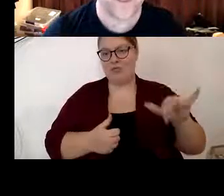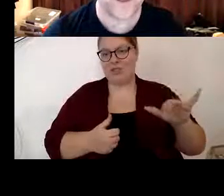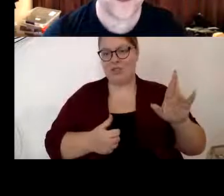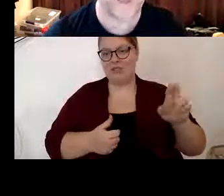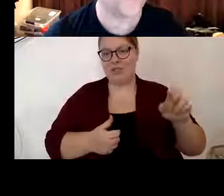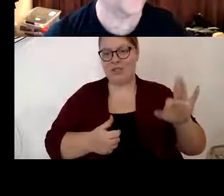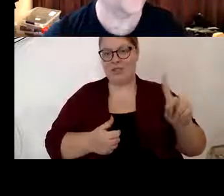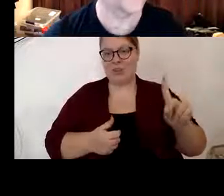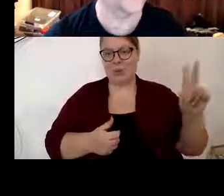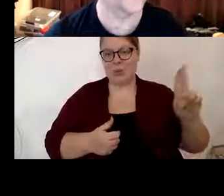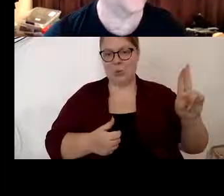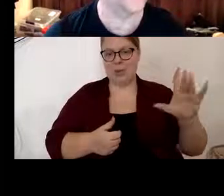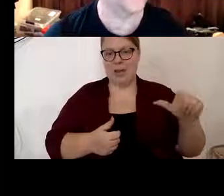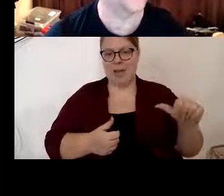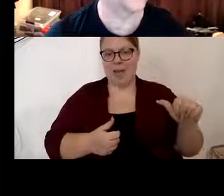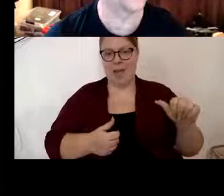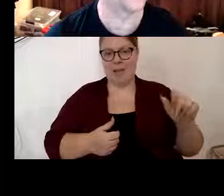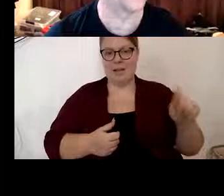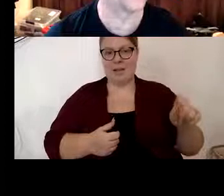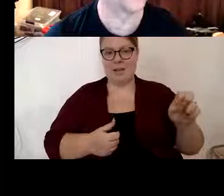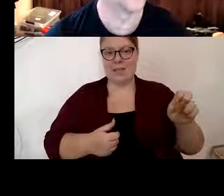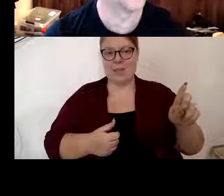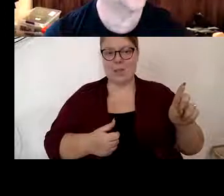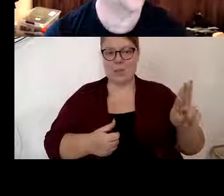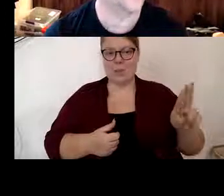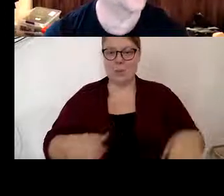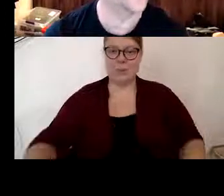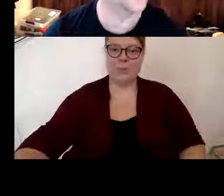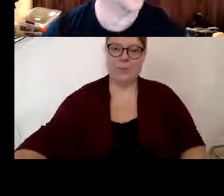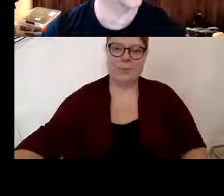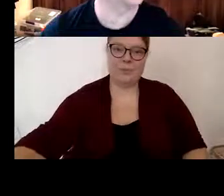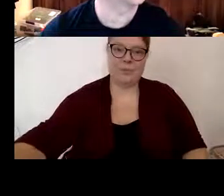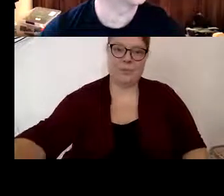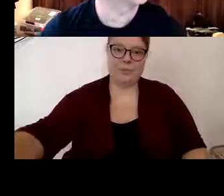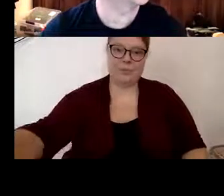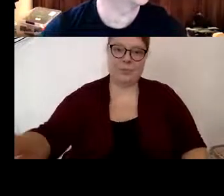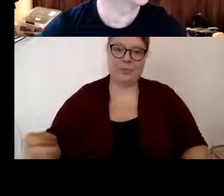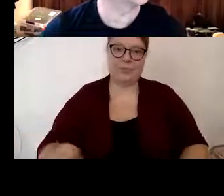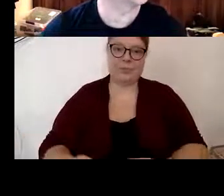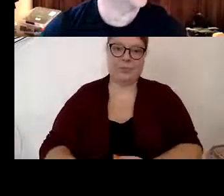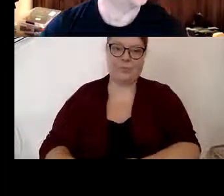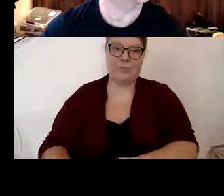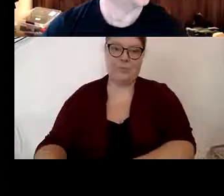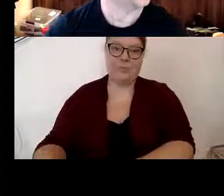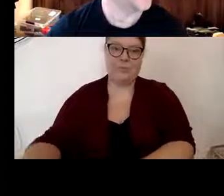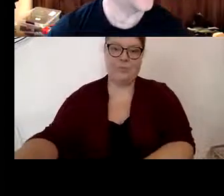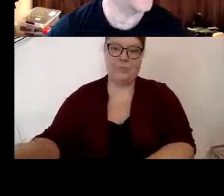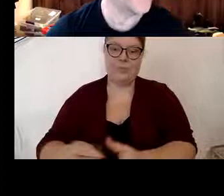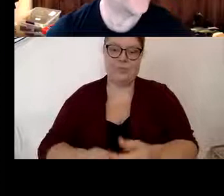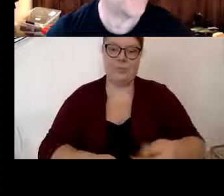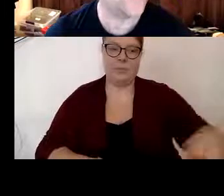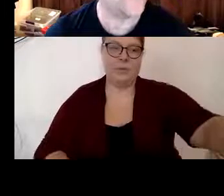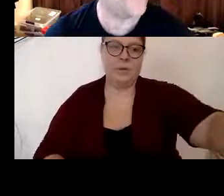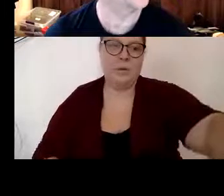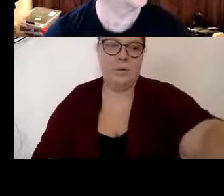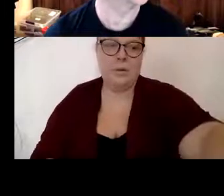roryreed@ucla.edu. Let me put that in the chat box. So there's my email. Feel free to email me. And also, I know you're